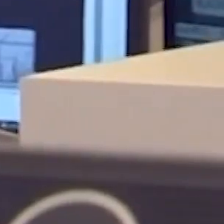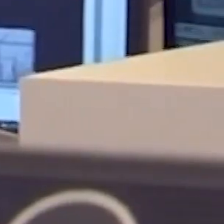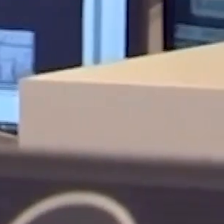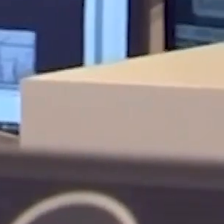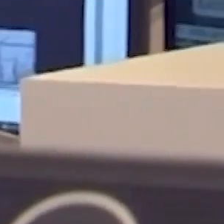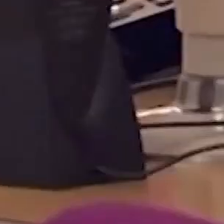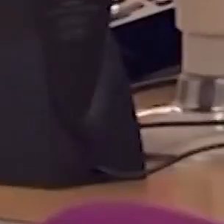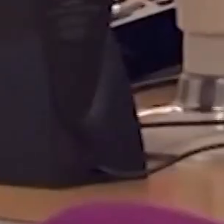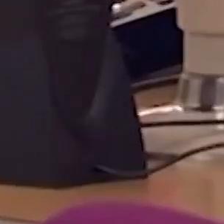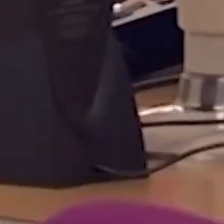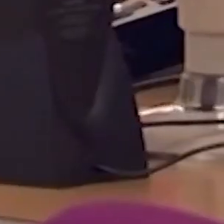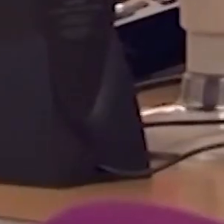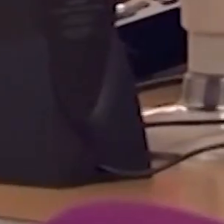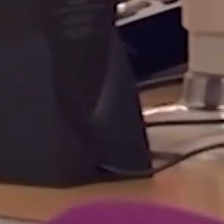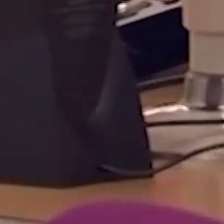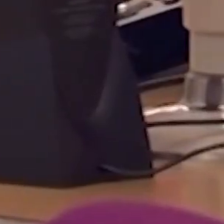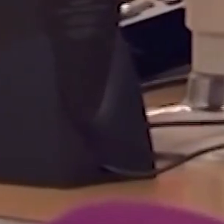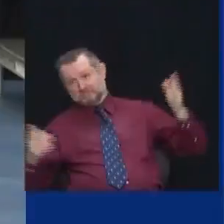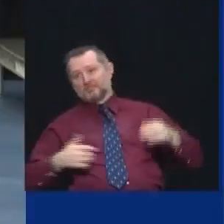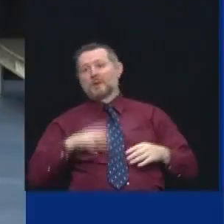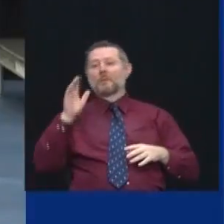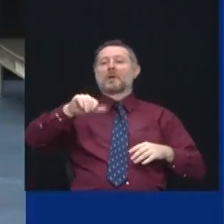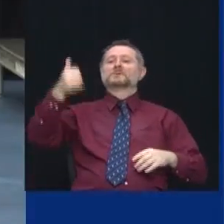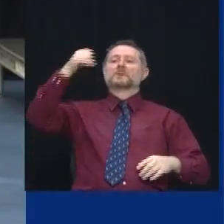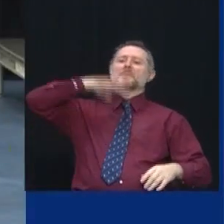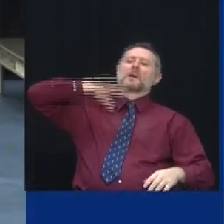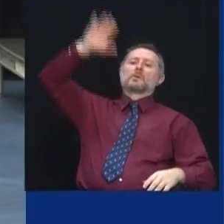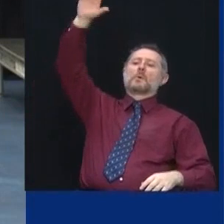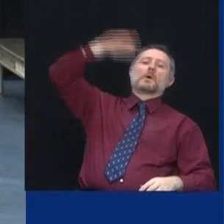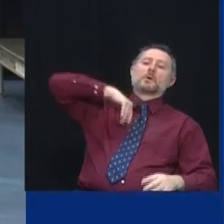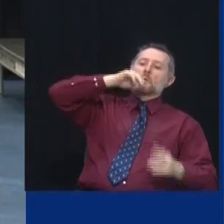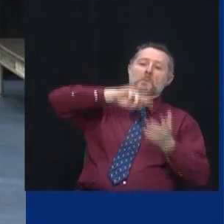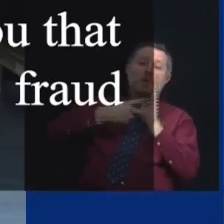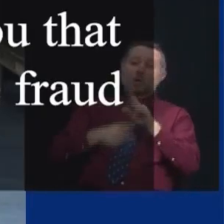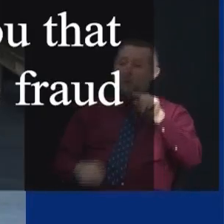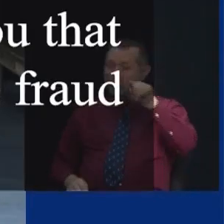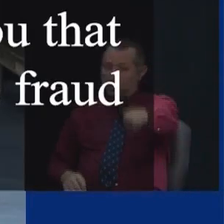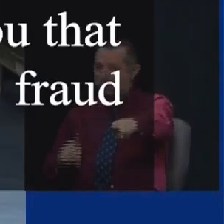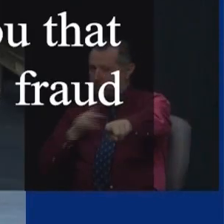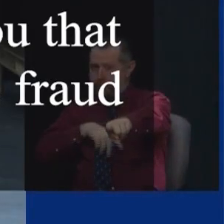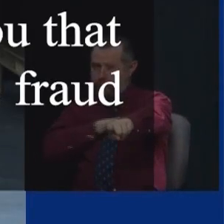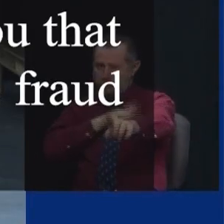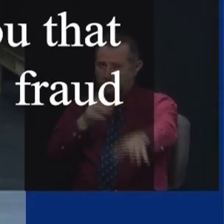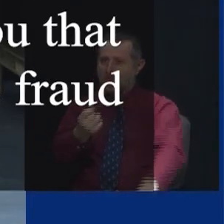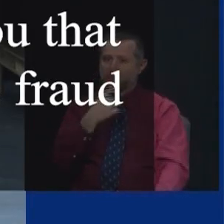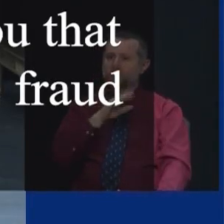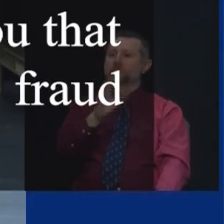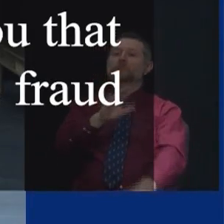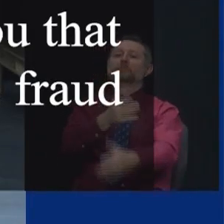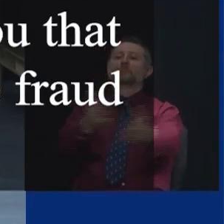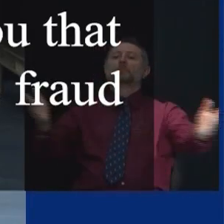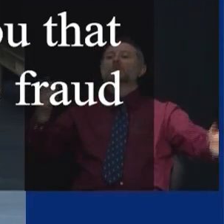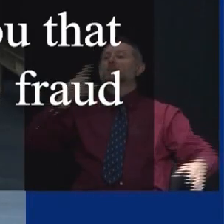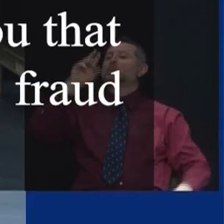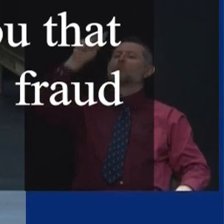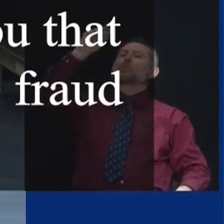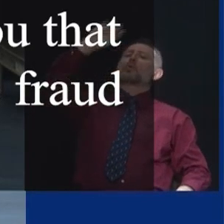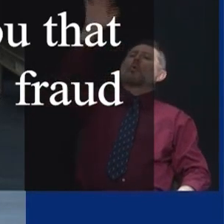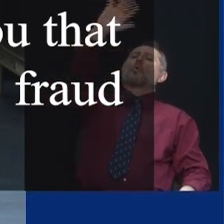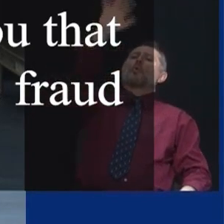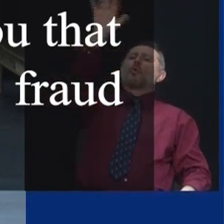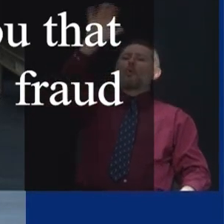do verification. And I don't mean to say you personally. I personally stood here and asked you that. But you said